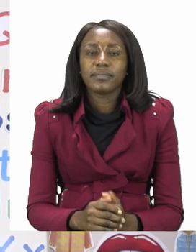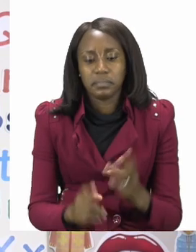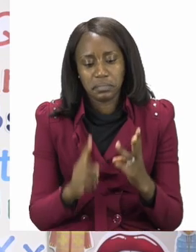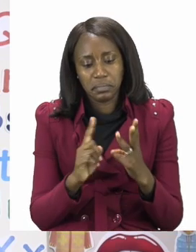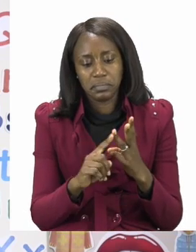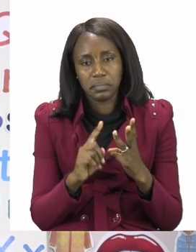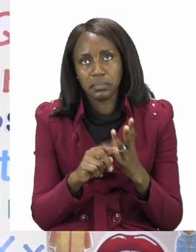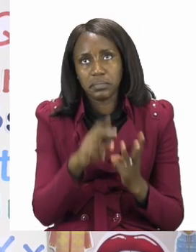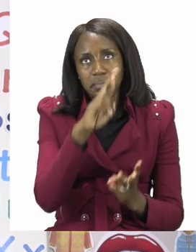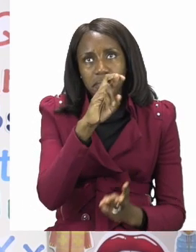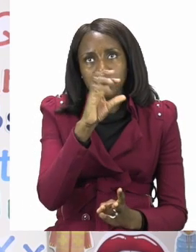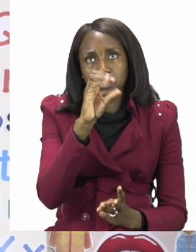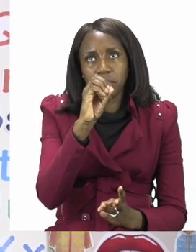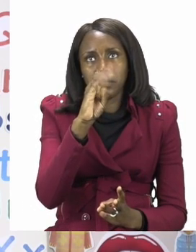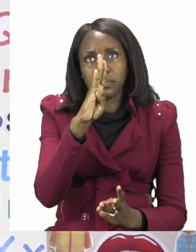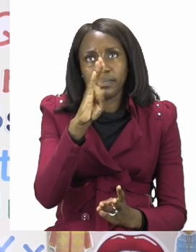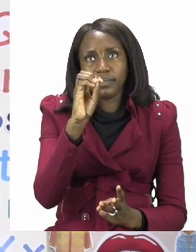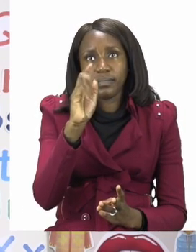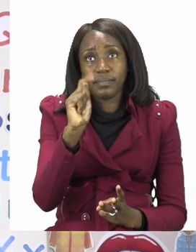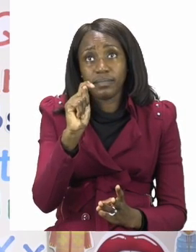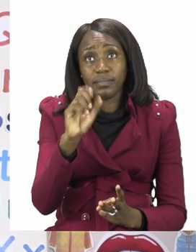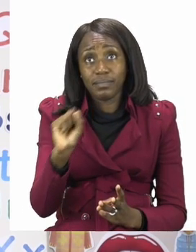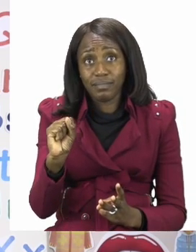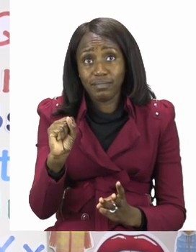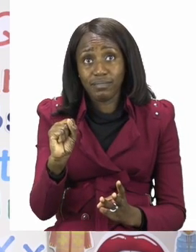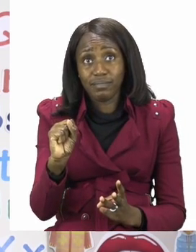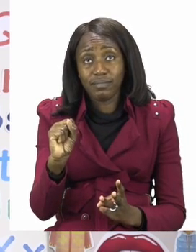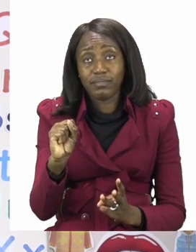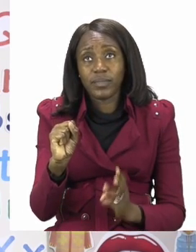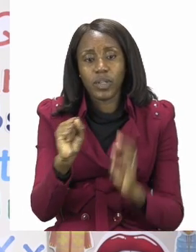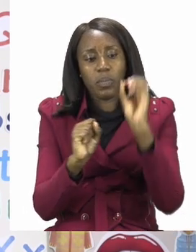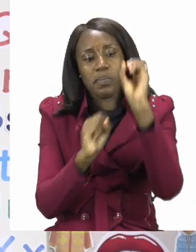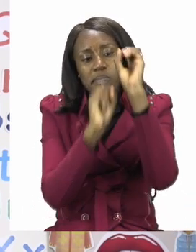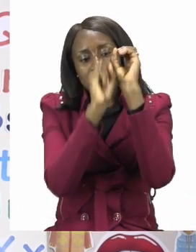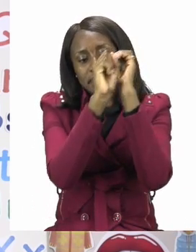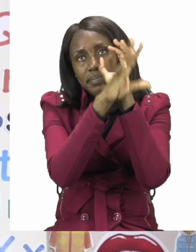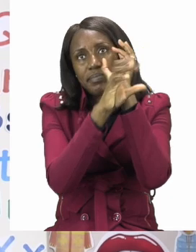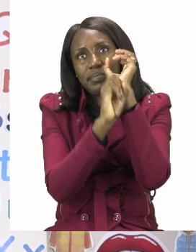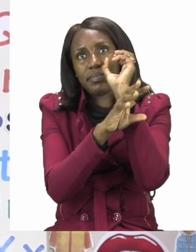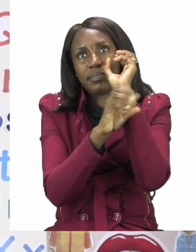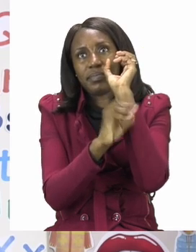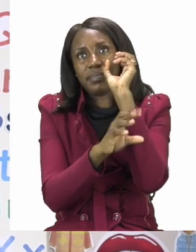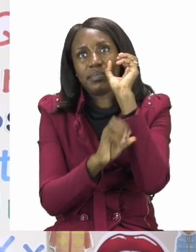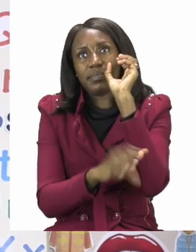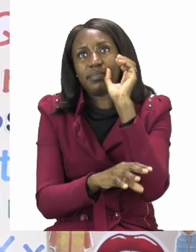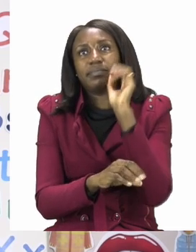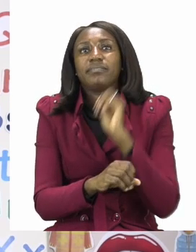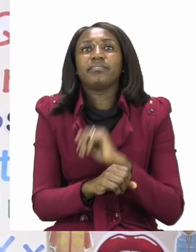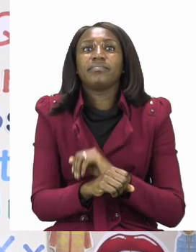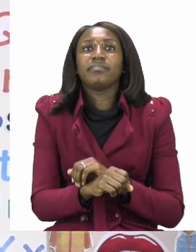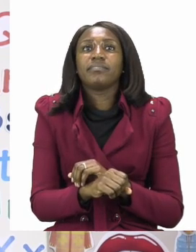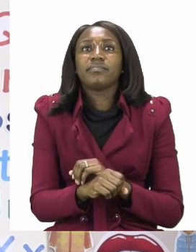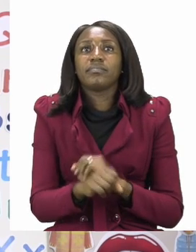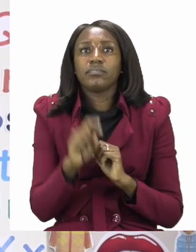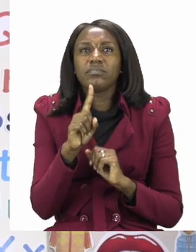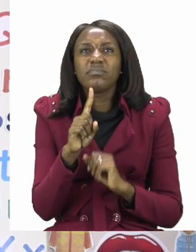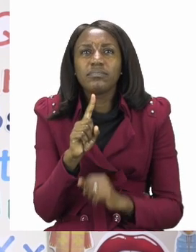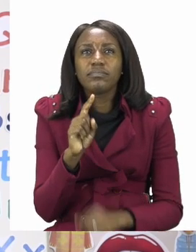After that, we can now count the robot signs. We have